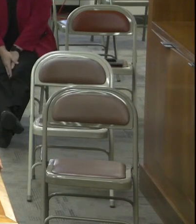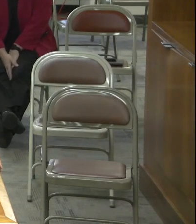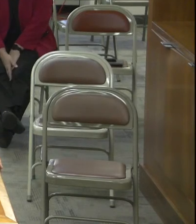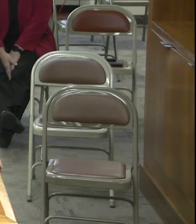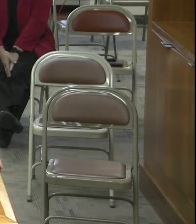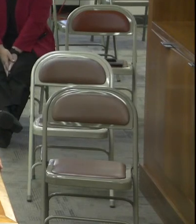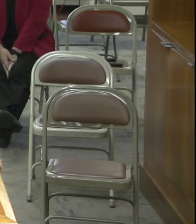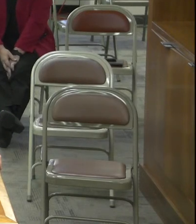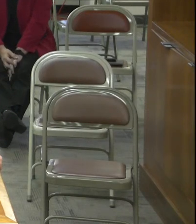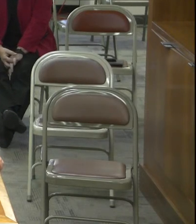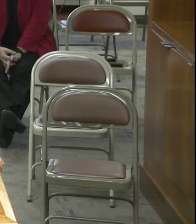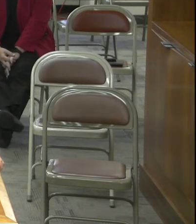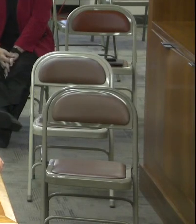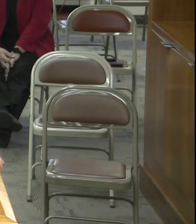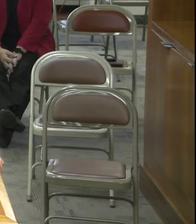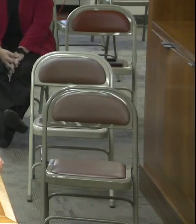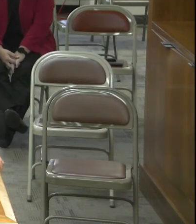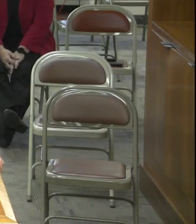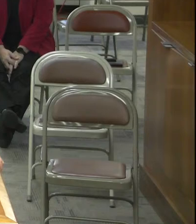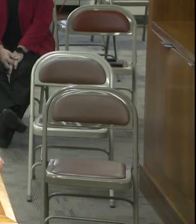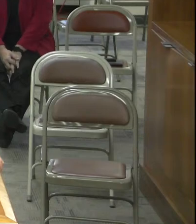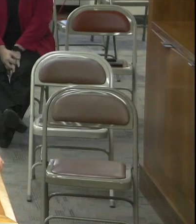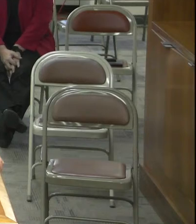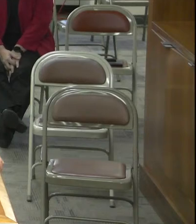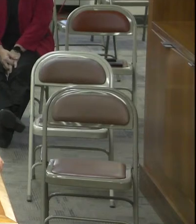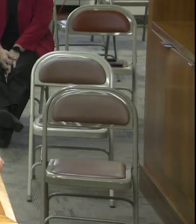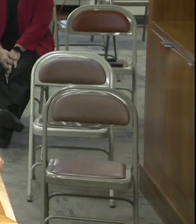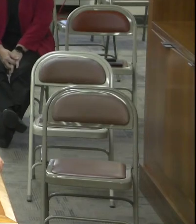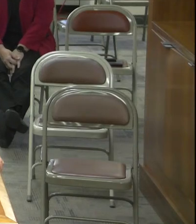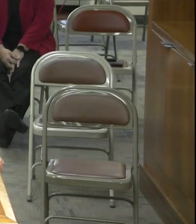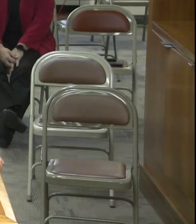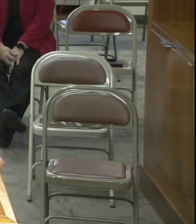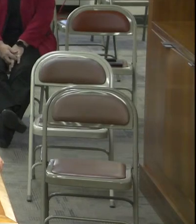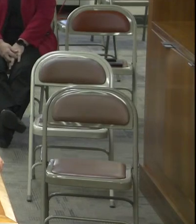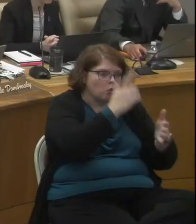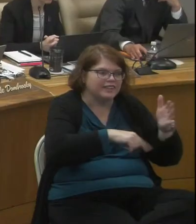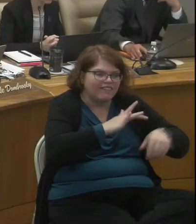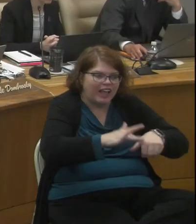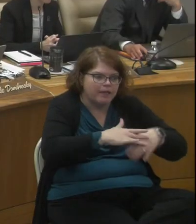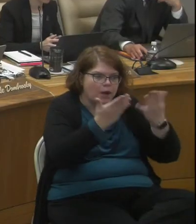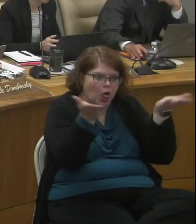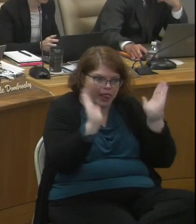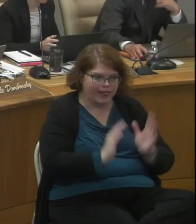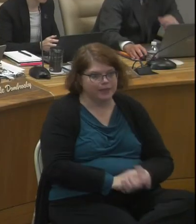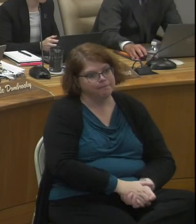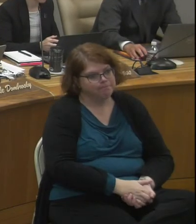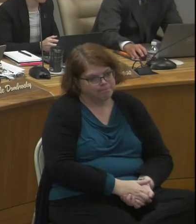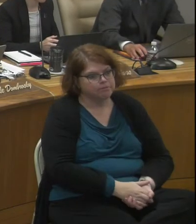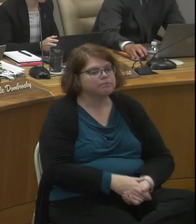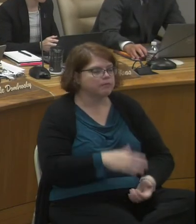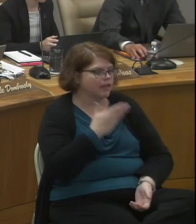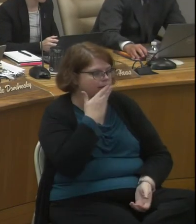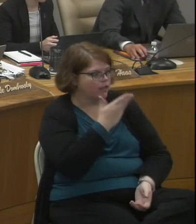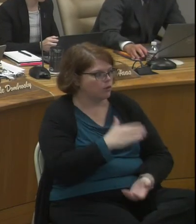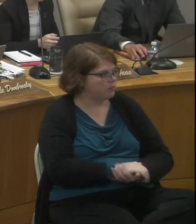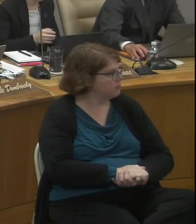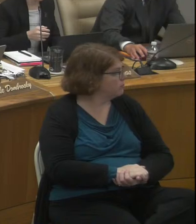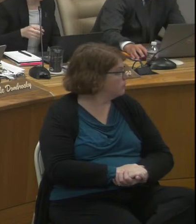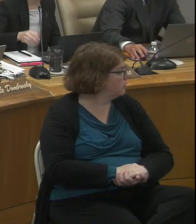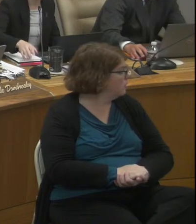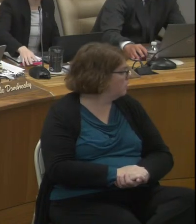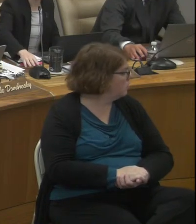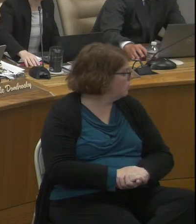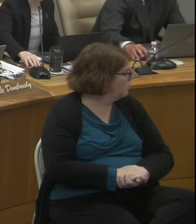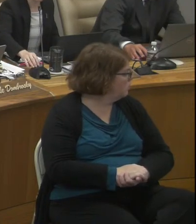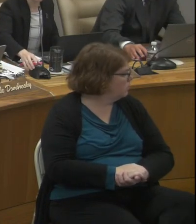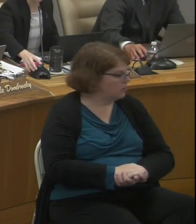and determined but you can only make good decisions if you know what's available to you thank you Melanie